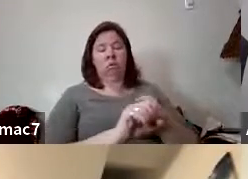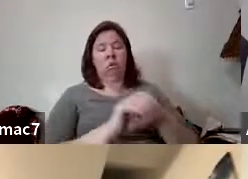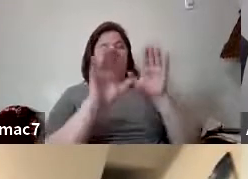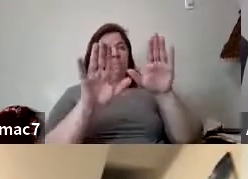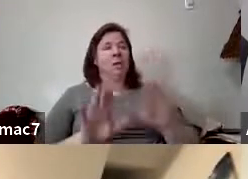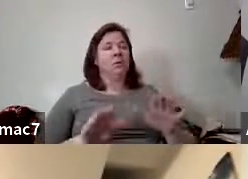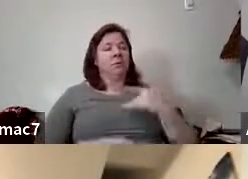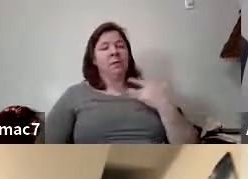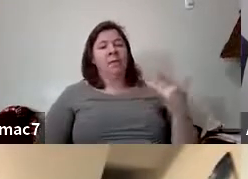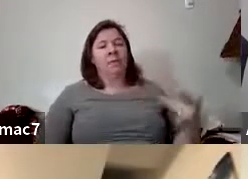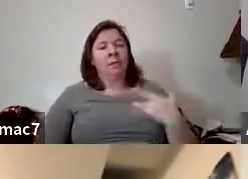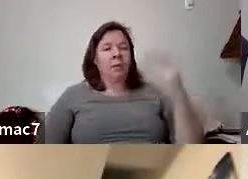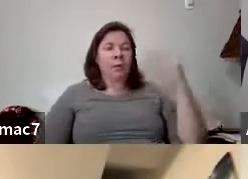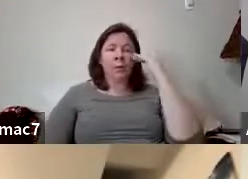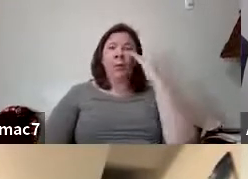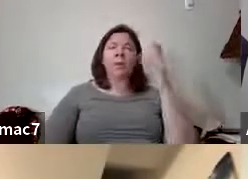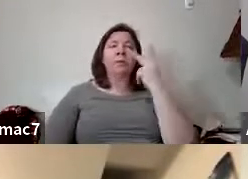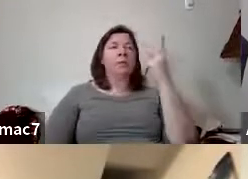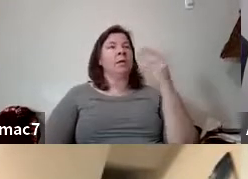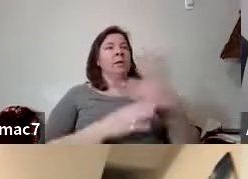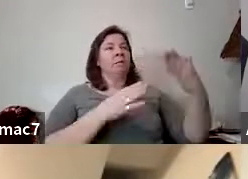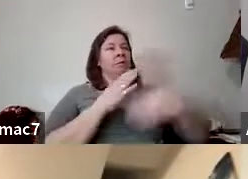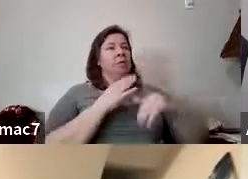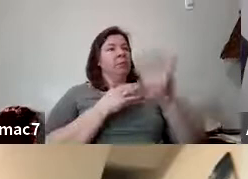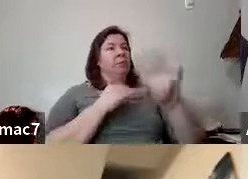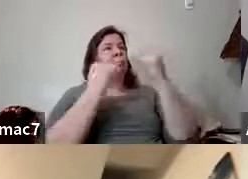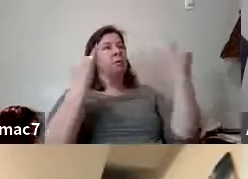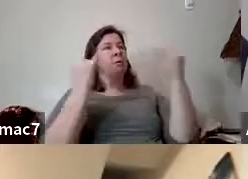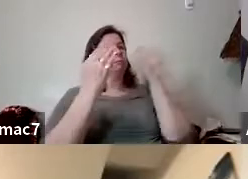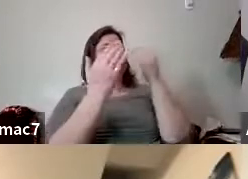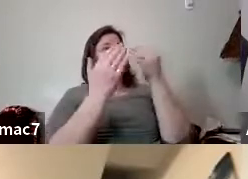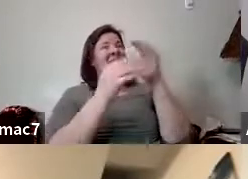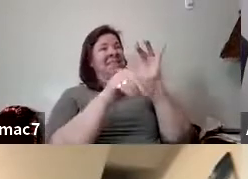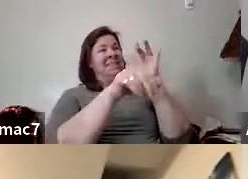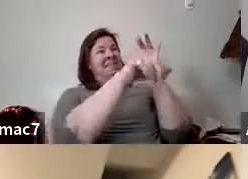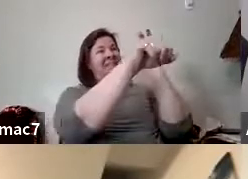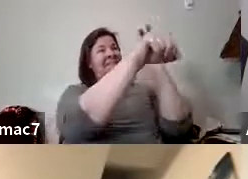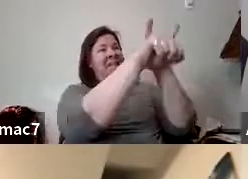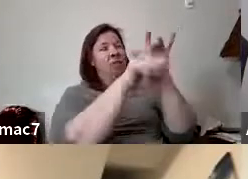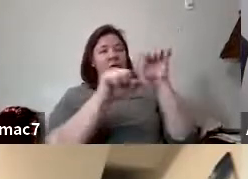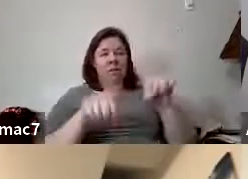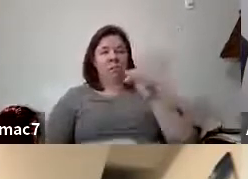just knowing that we can see the finish line and we are about to reach out and touch it,